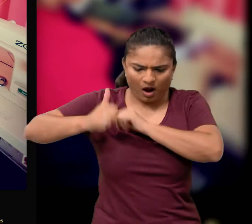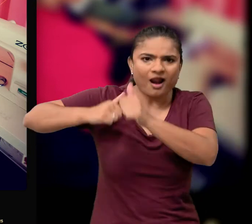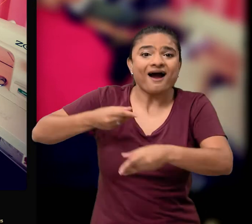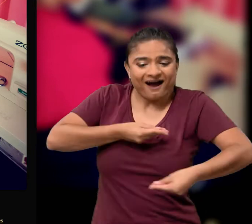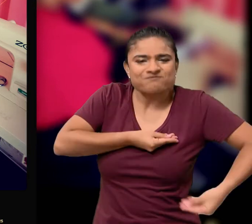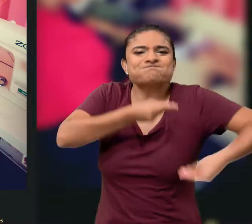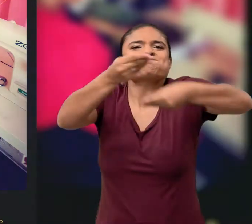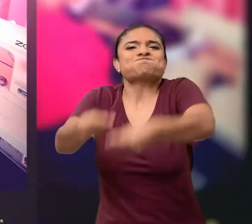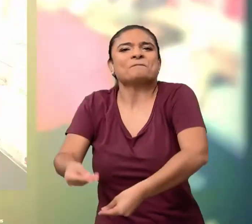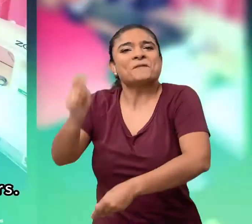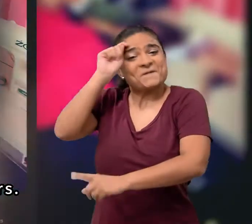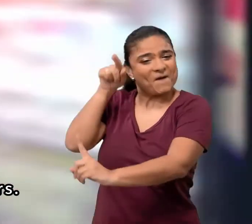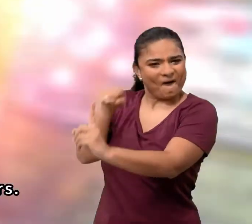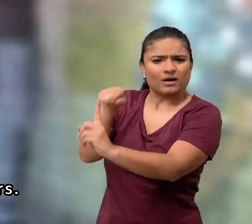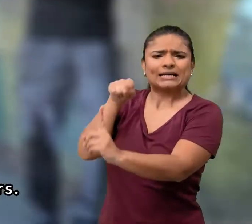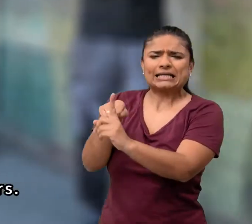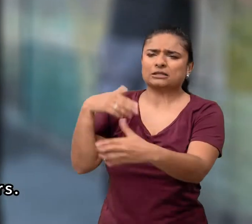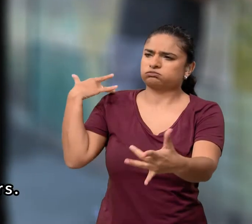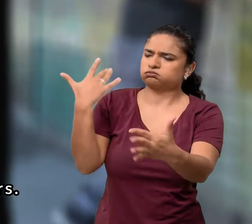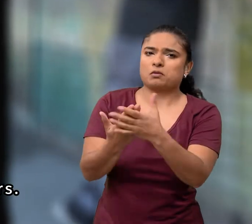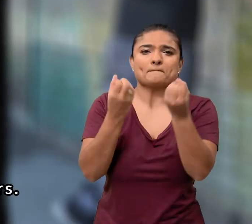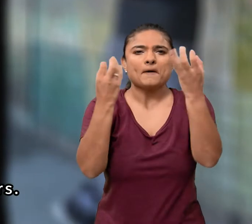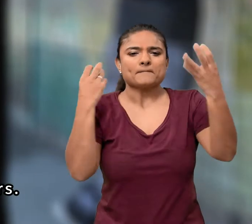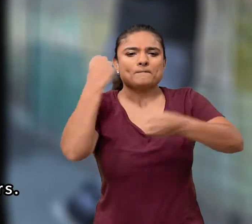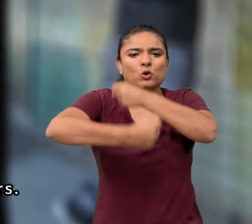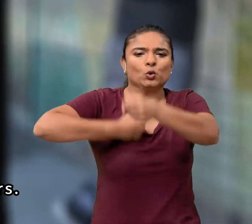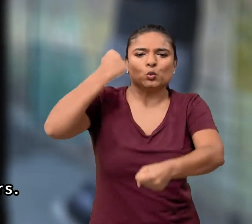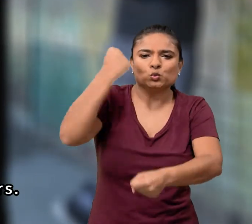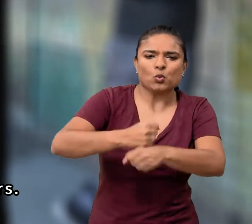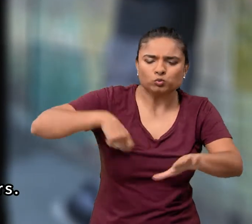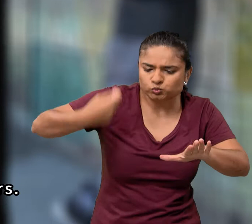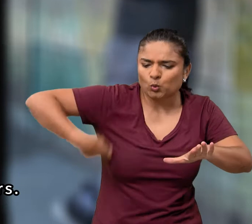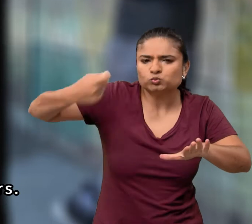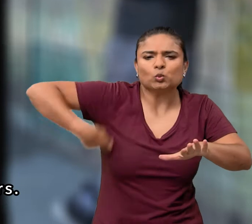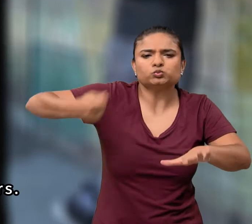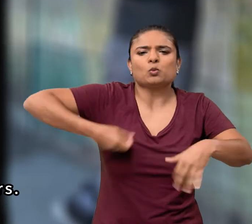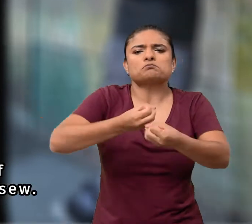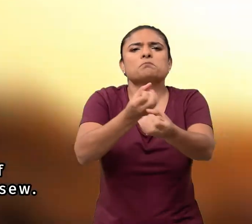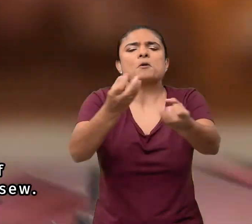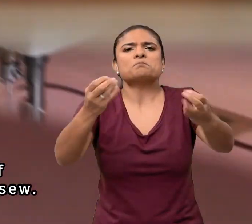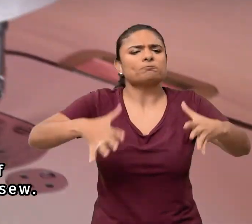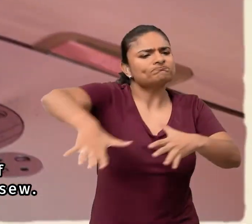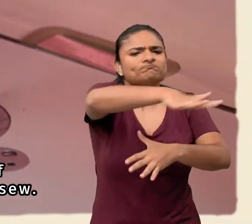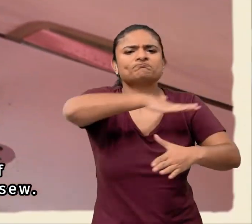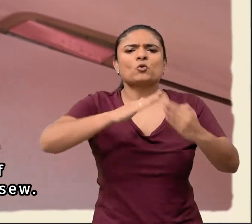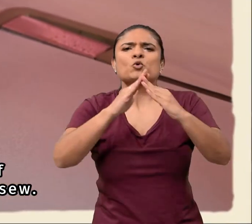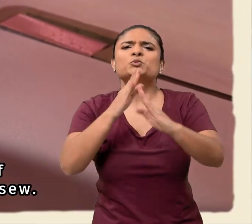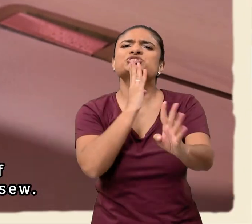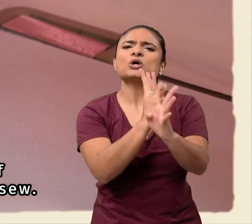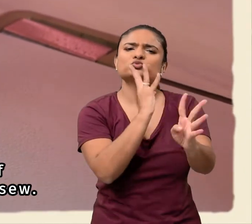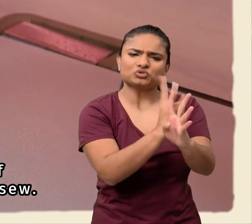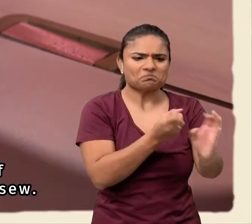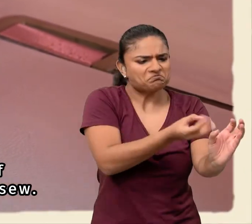passion and skill to Ayabonga. He has been sewing for years, making his clothing and clothing for others. This also led to his